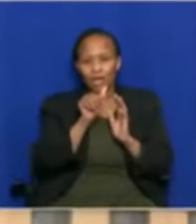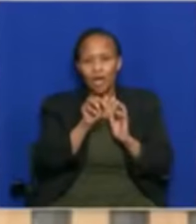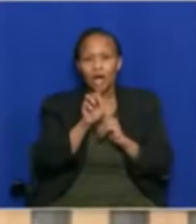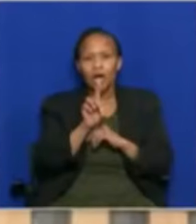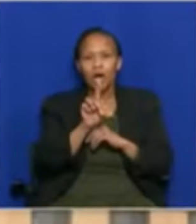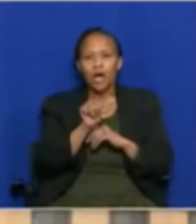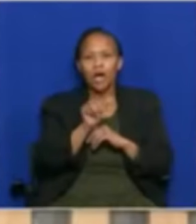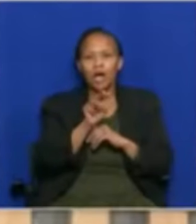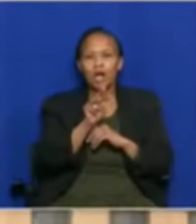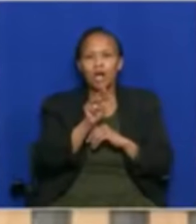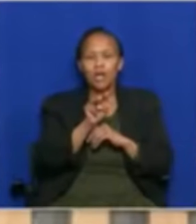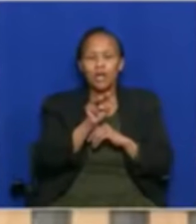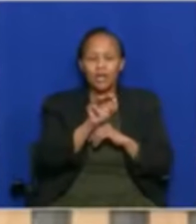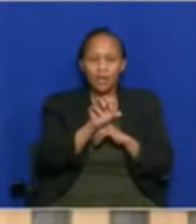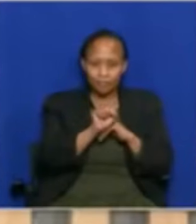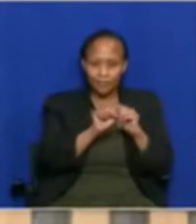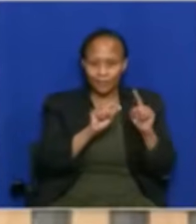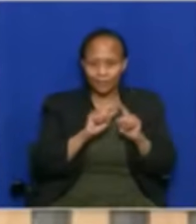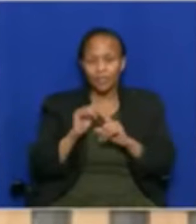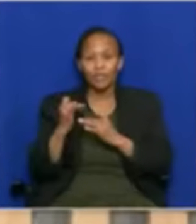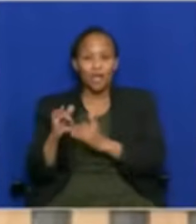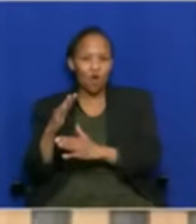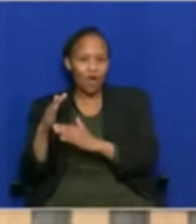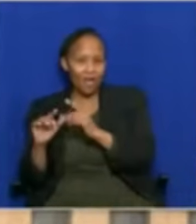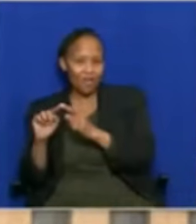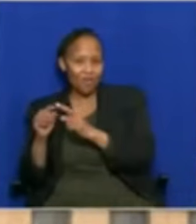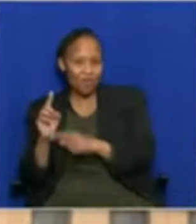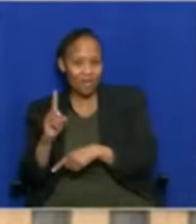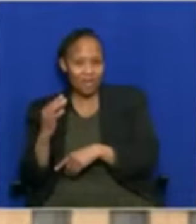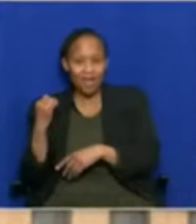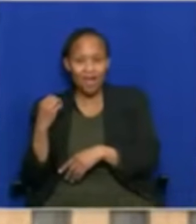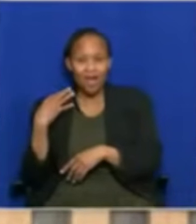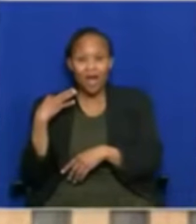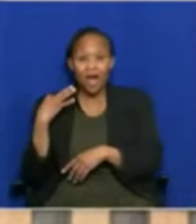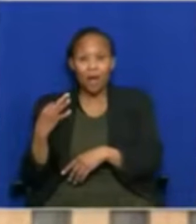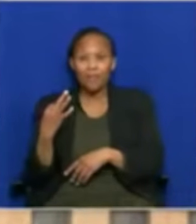my purposes, is that application for the warrant of arrest.